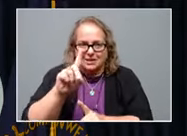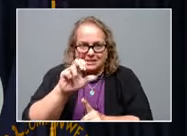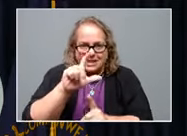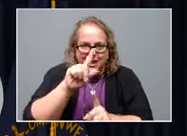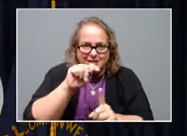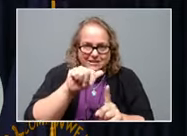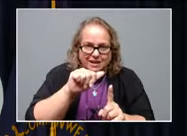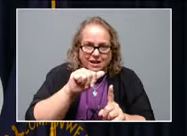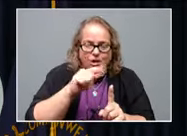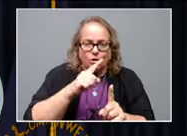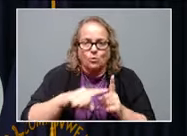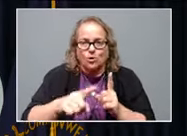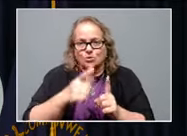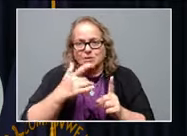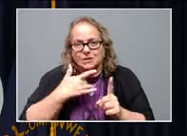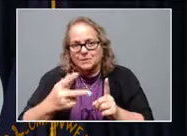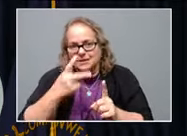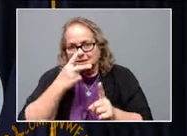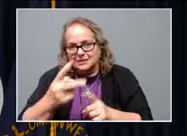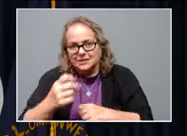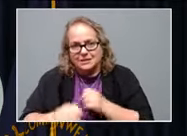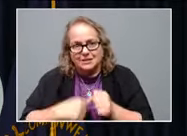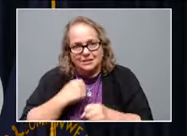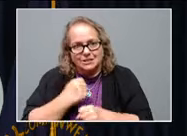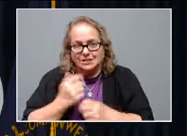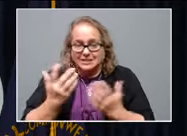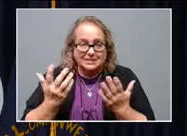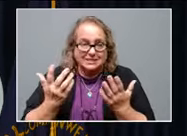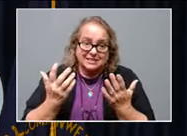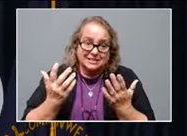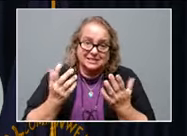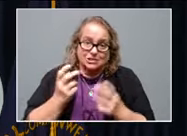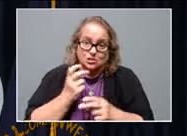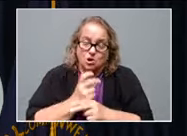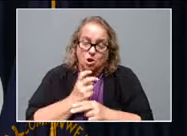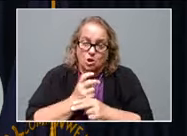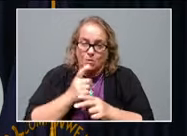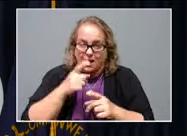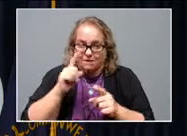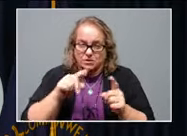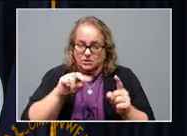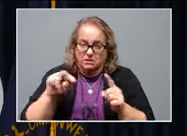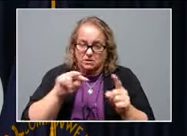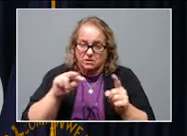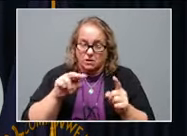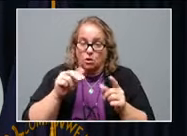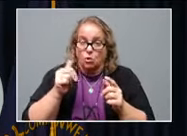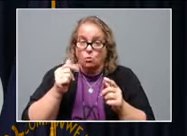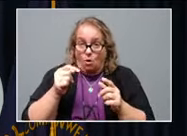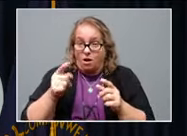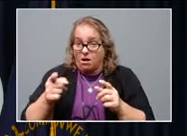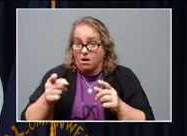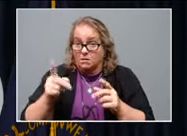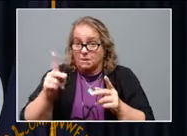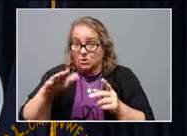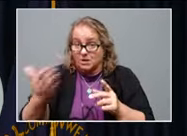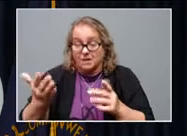see in years. You're going to be able to attribute to delay of care.